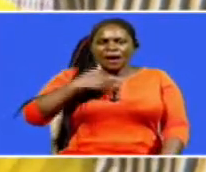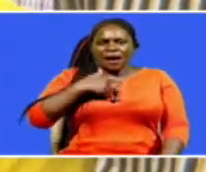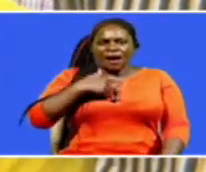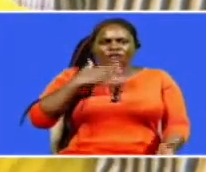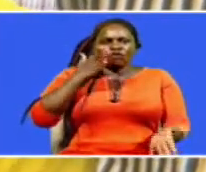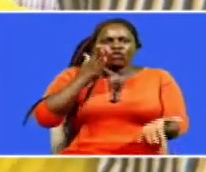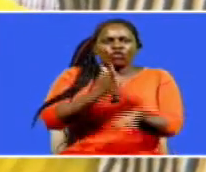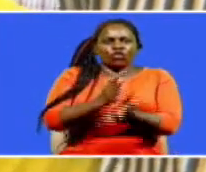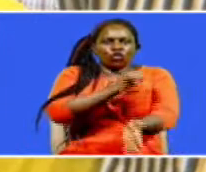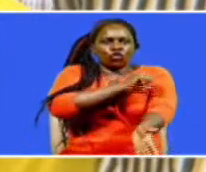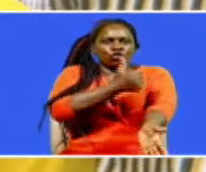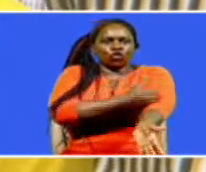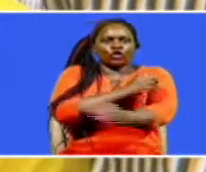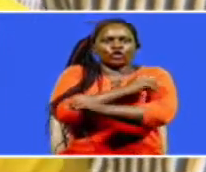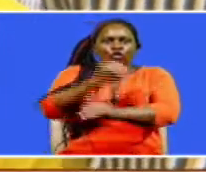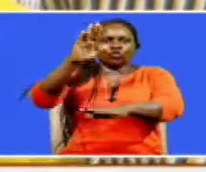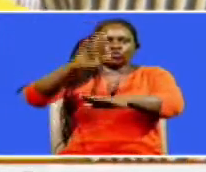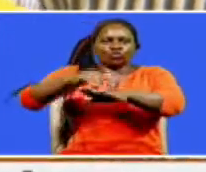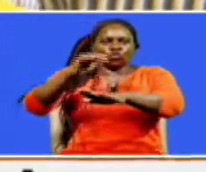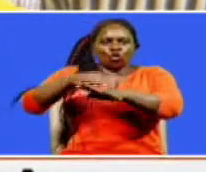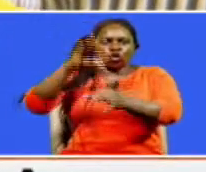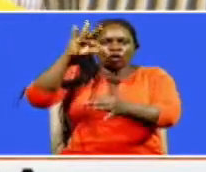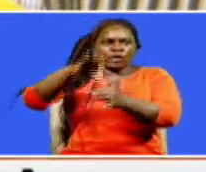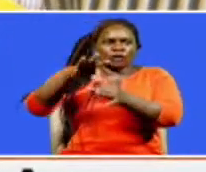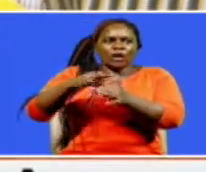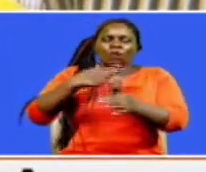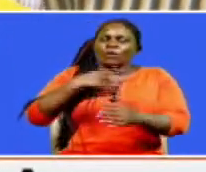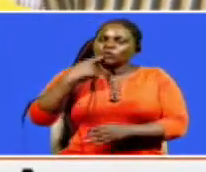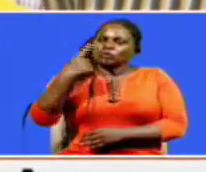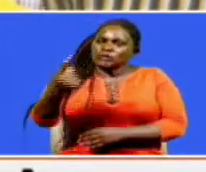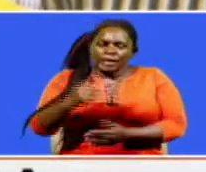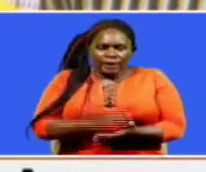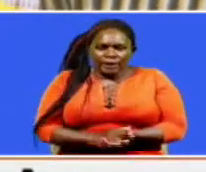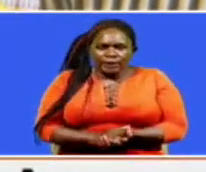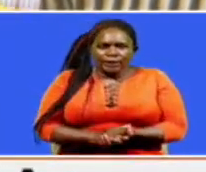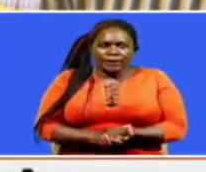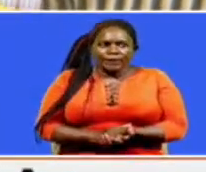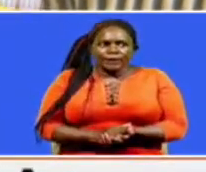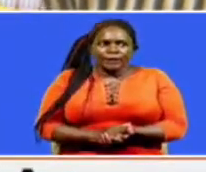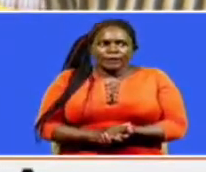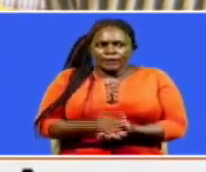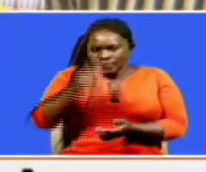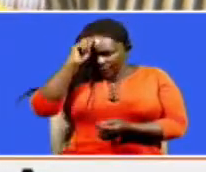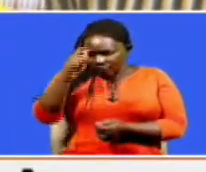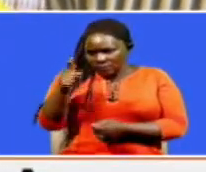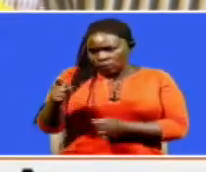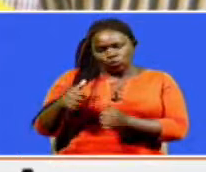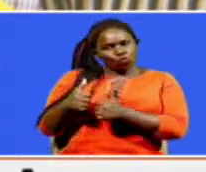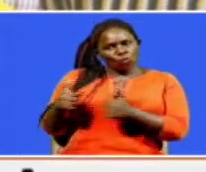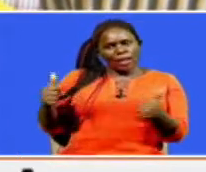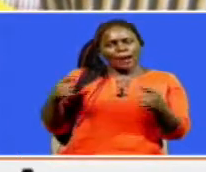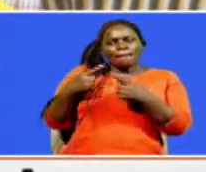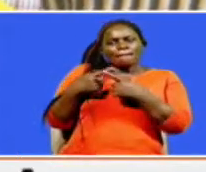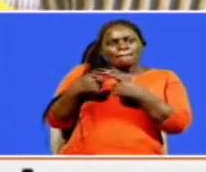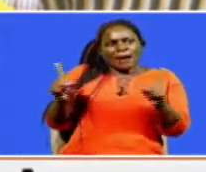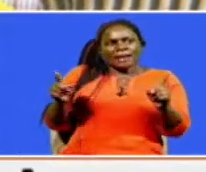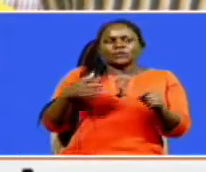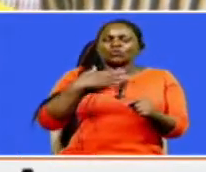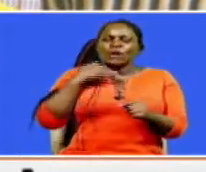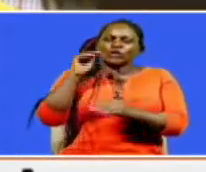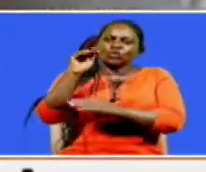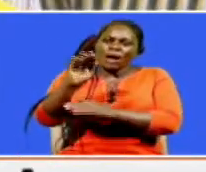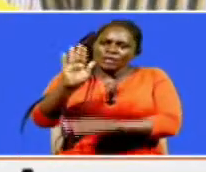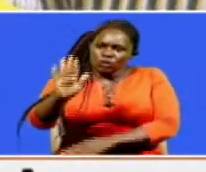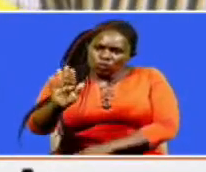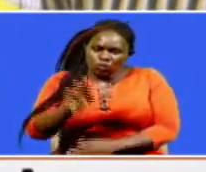idhini ya kuitisha uchaguzi wa chama. Ningependa kumwambia Mheshimiwa Panyako kwamba tunamheshimu, lakini pia tungependa